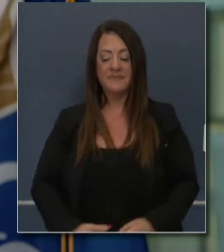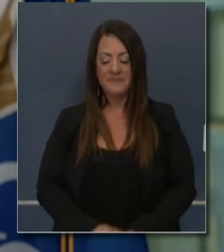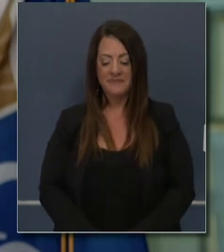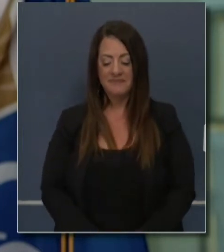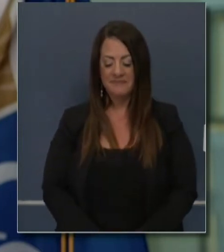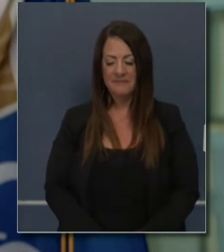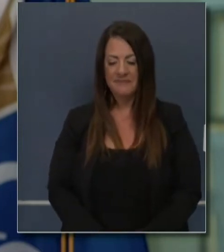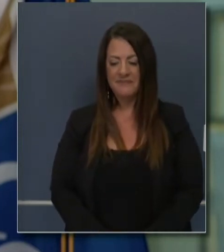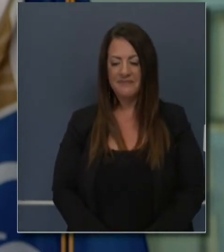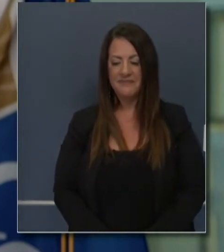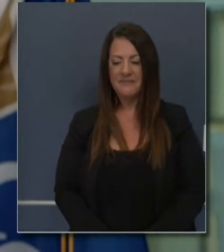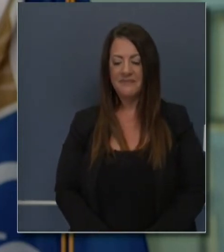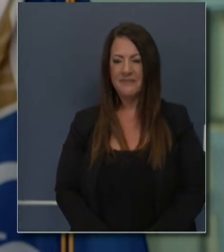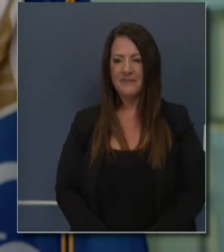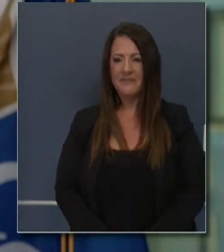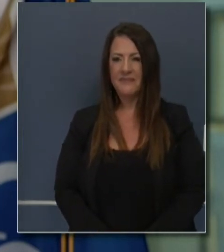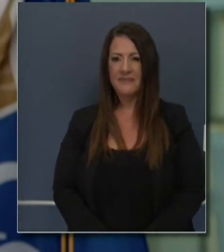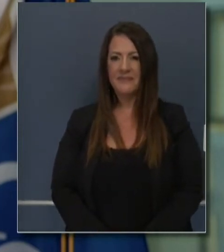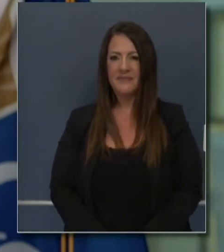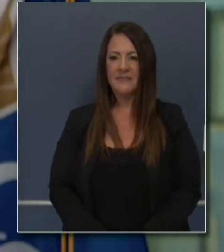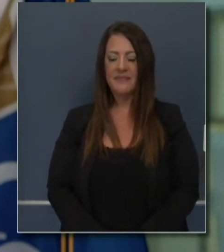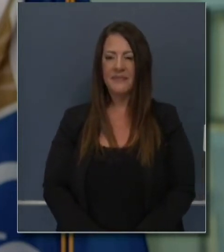Associated Press.